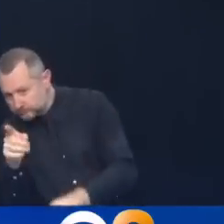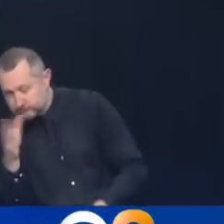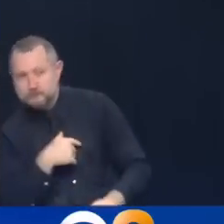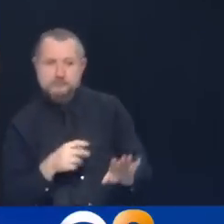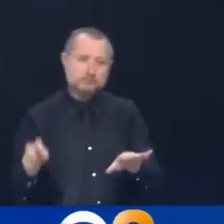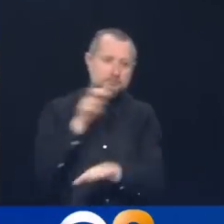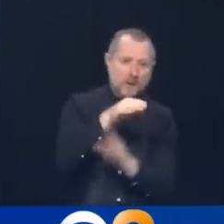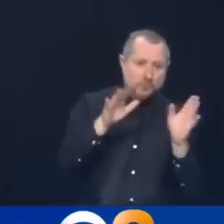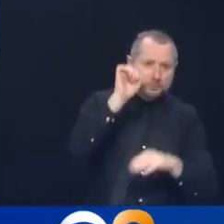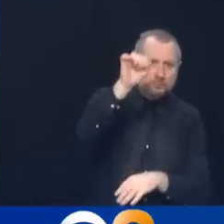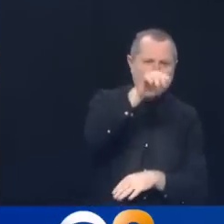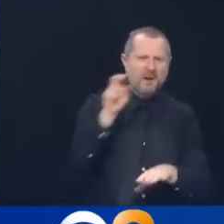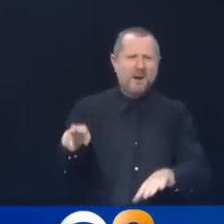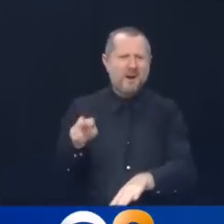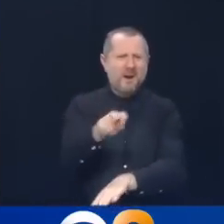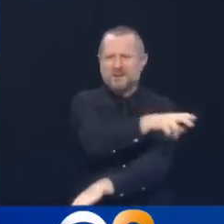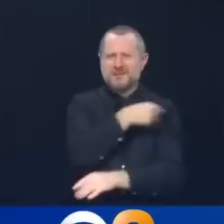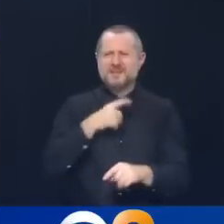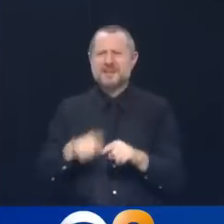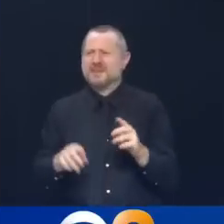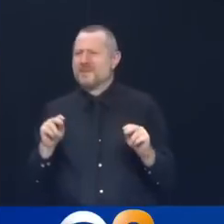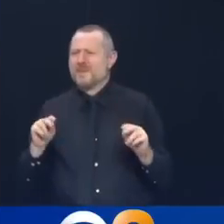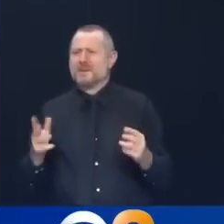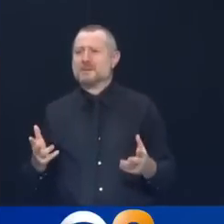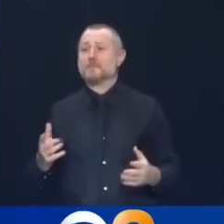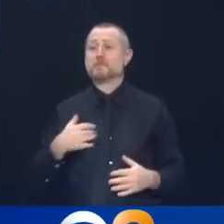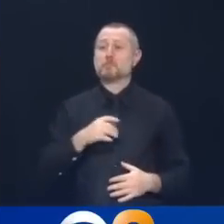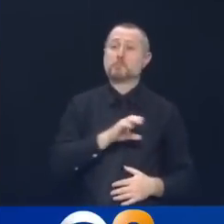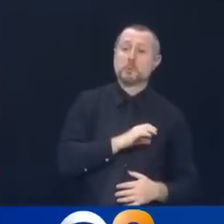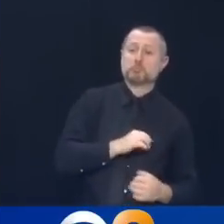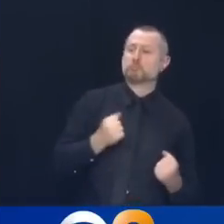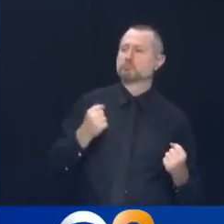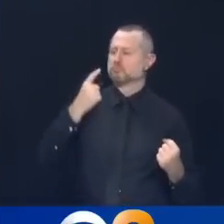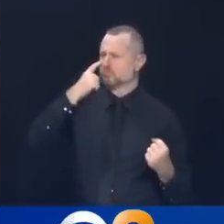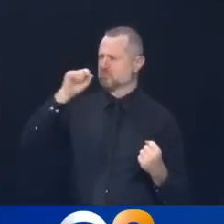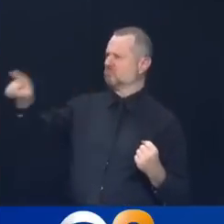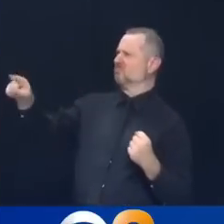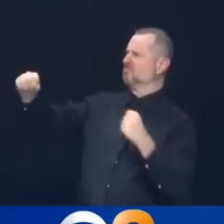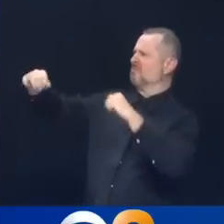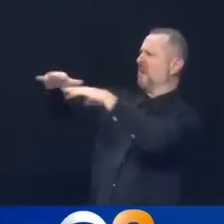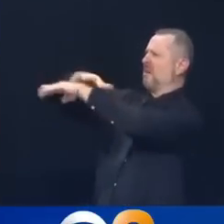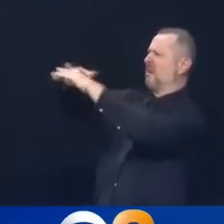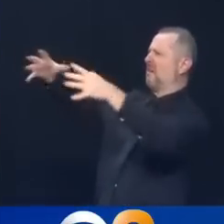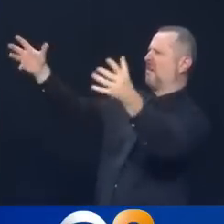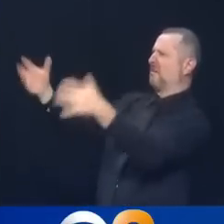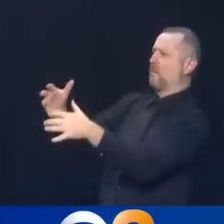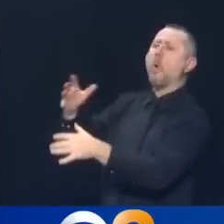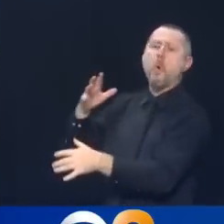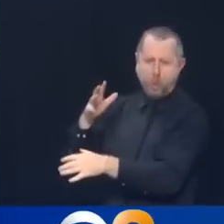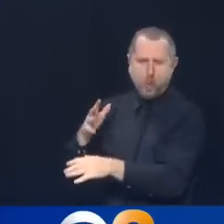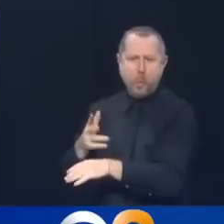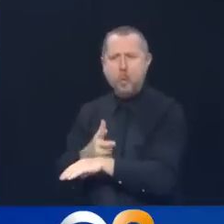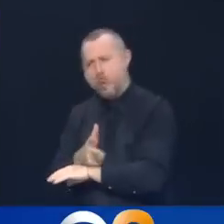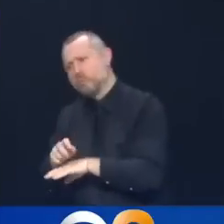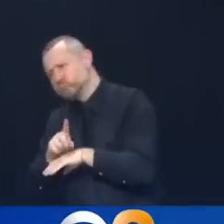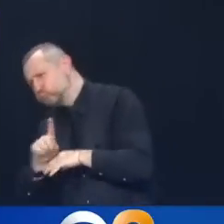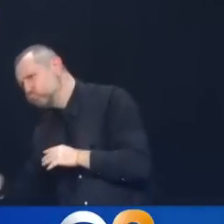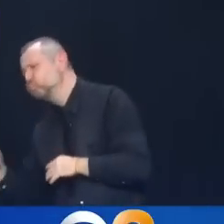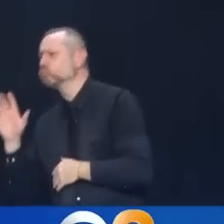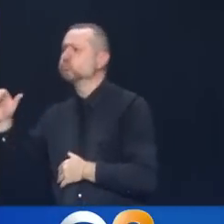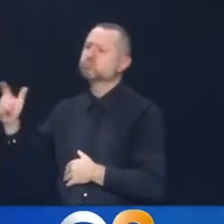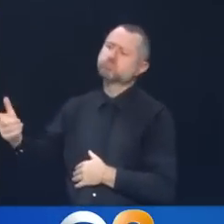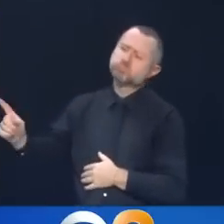But you come across a gathering for one reason or another, and there's 20